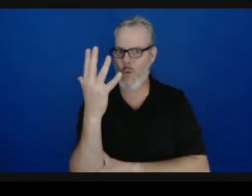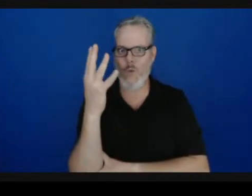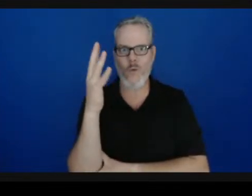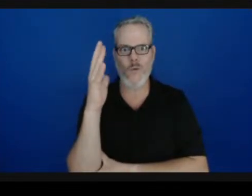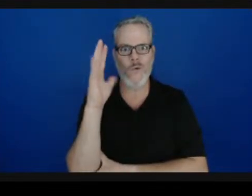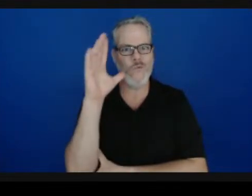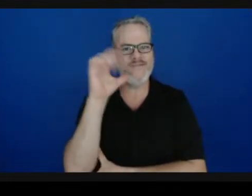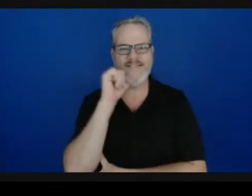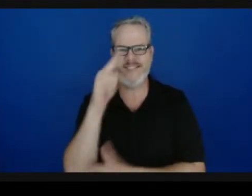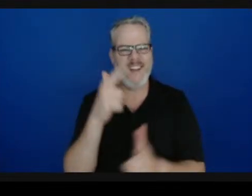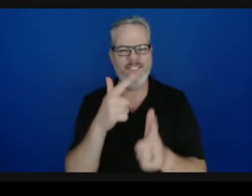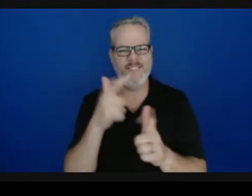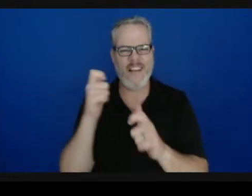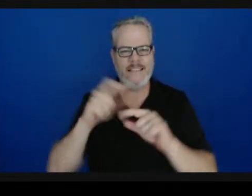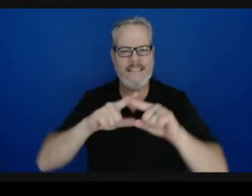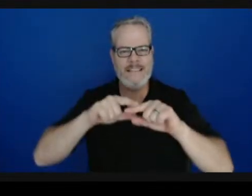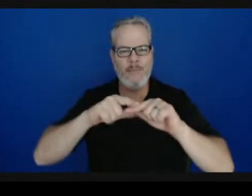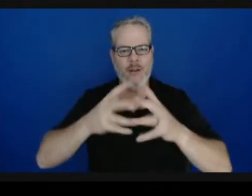But